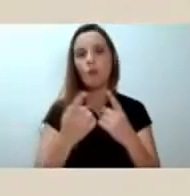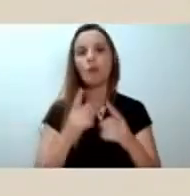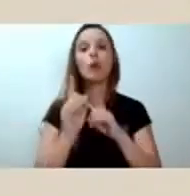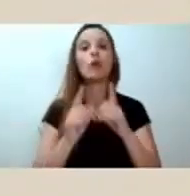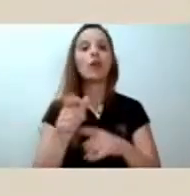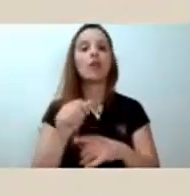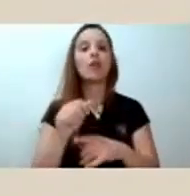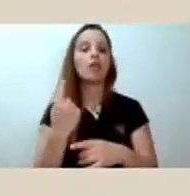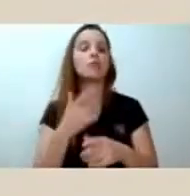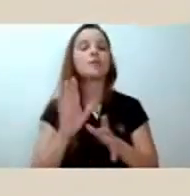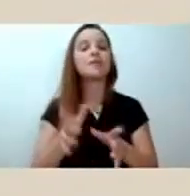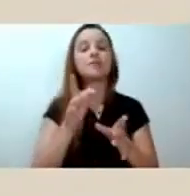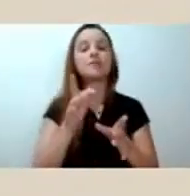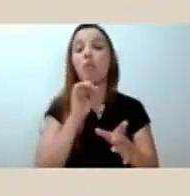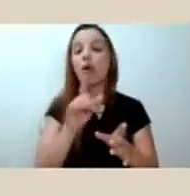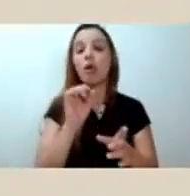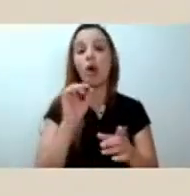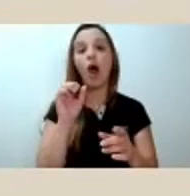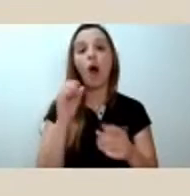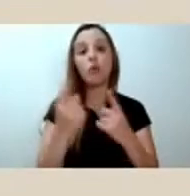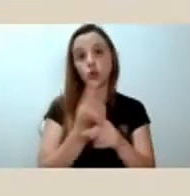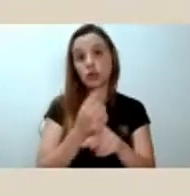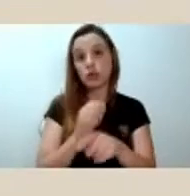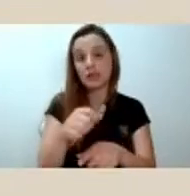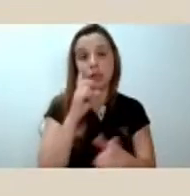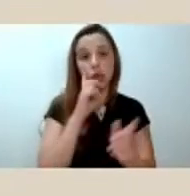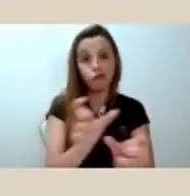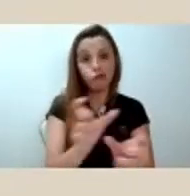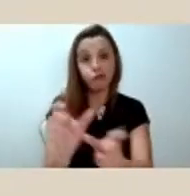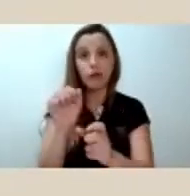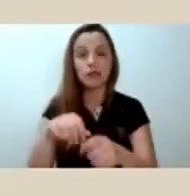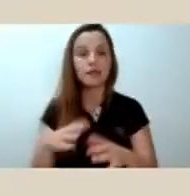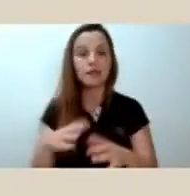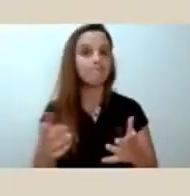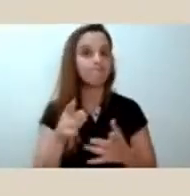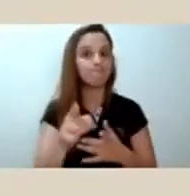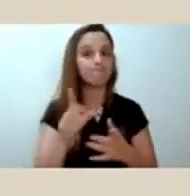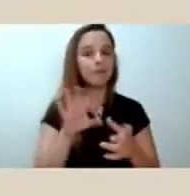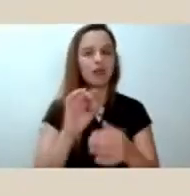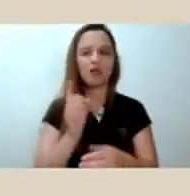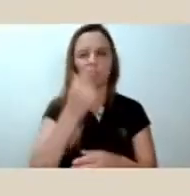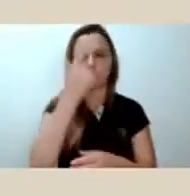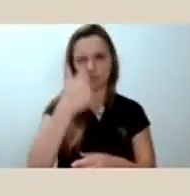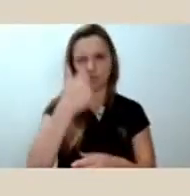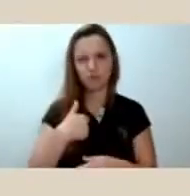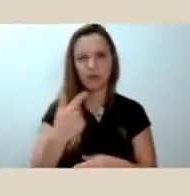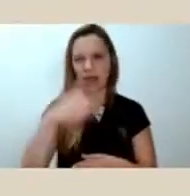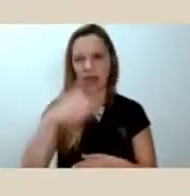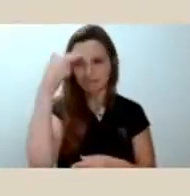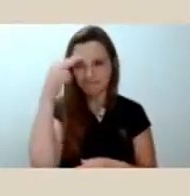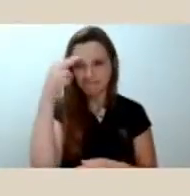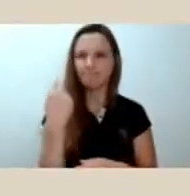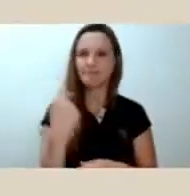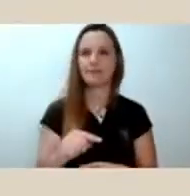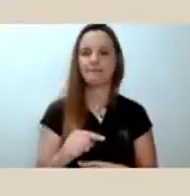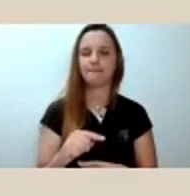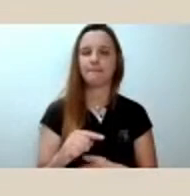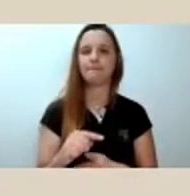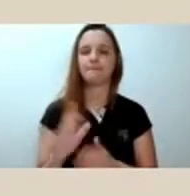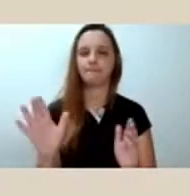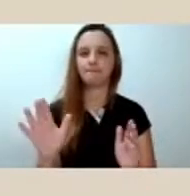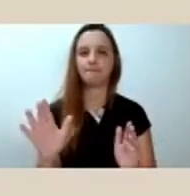were describing, and audit the algorithms for biases that we know exist, for the list that you are